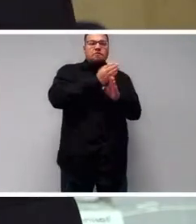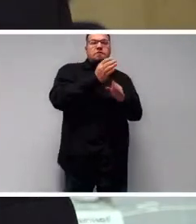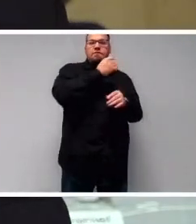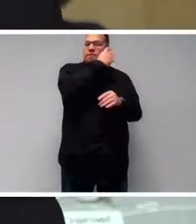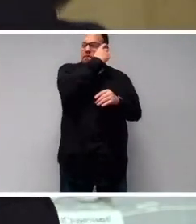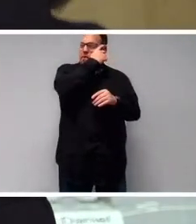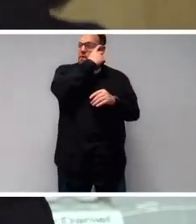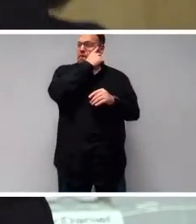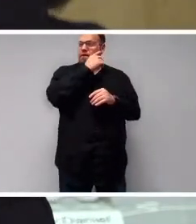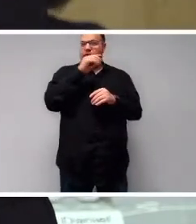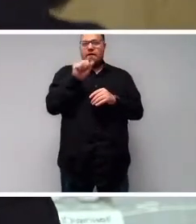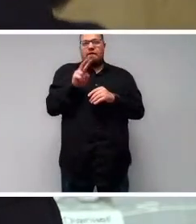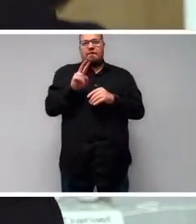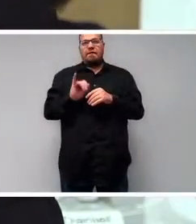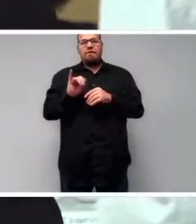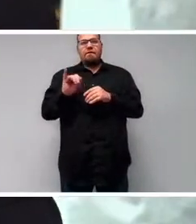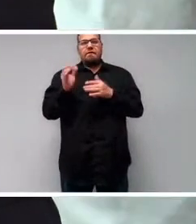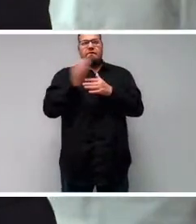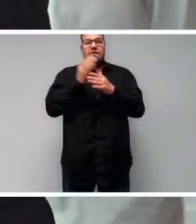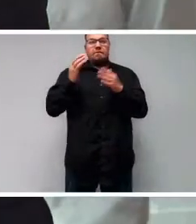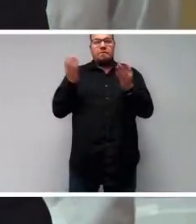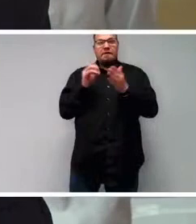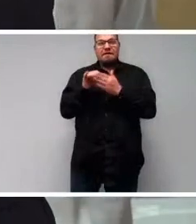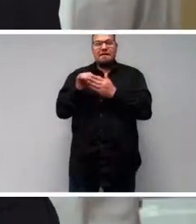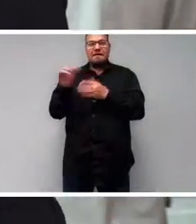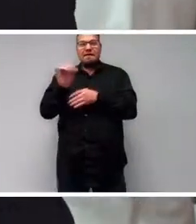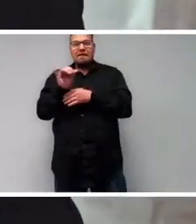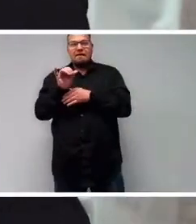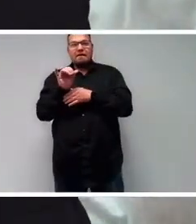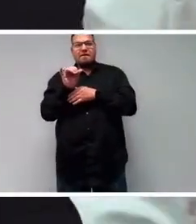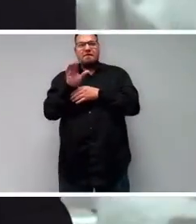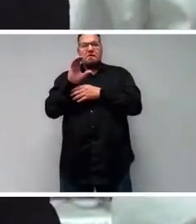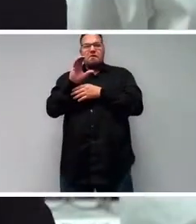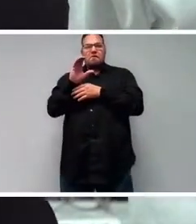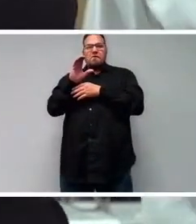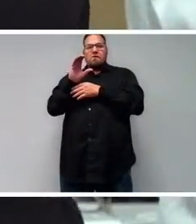come up and share what it's like to build professional skills in the Culinary Arts and Management program?